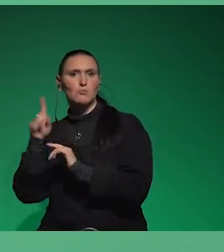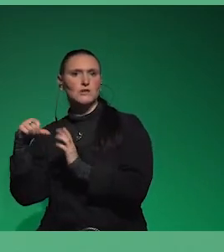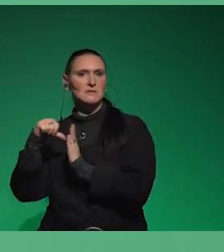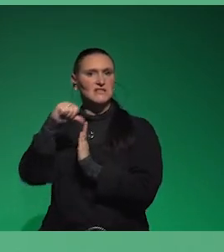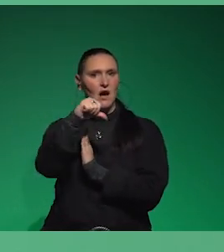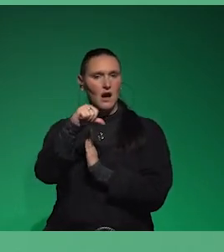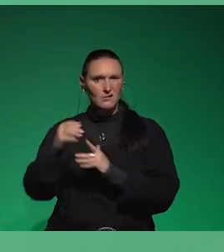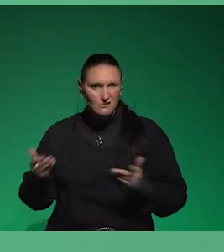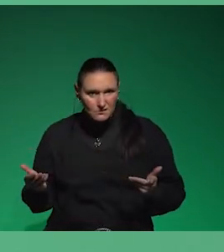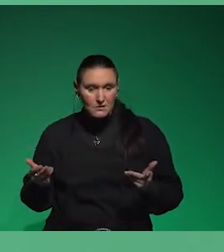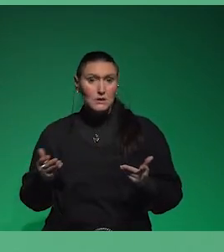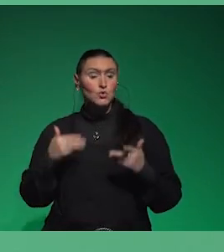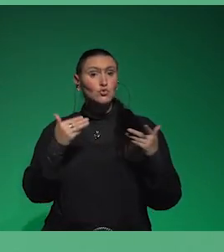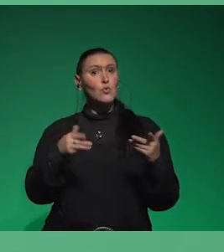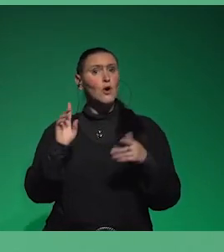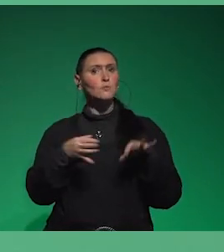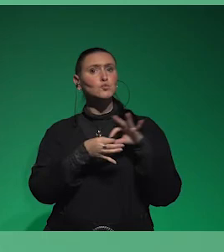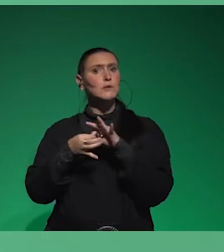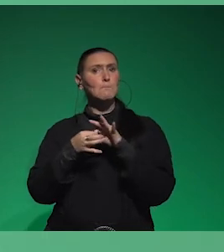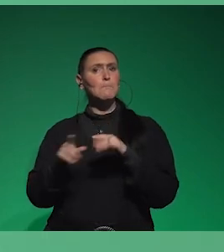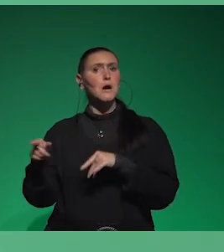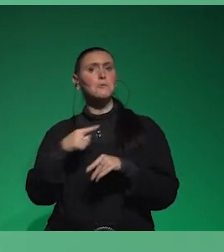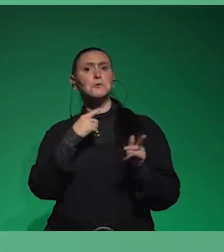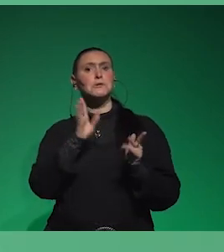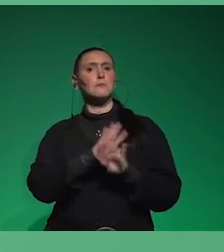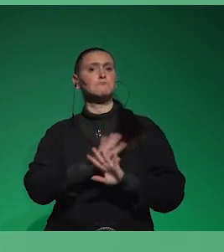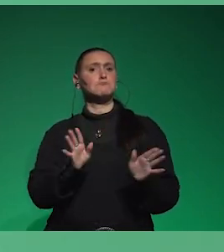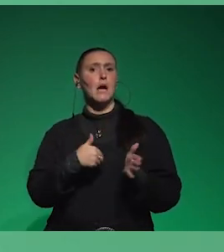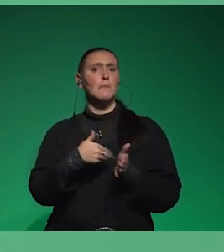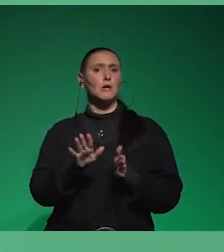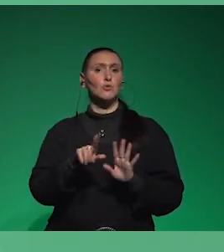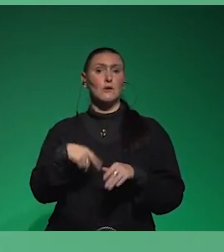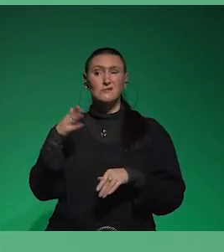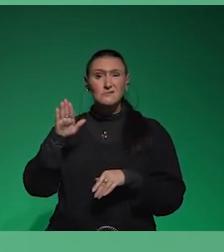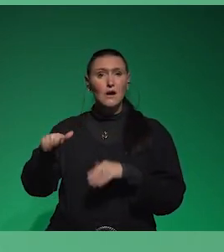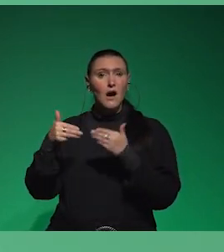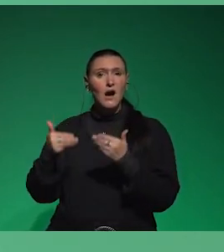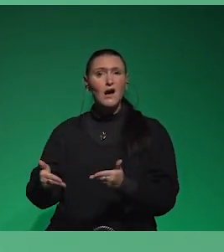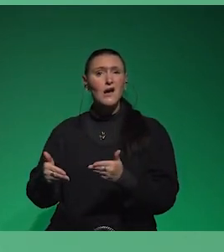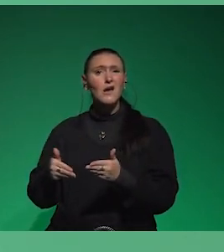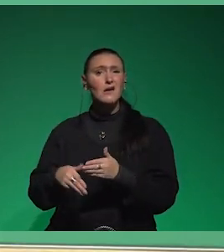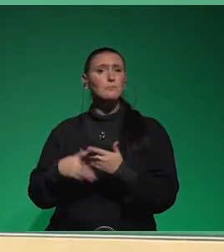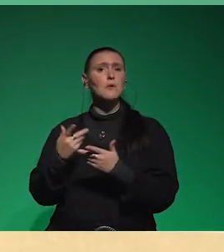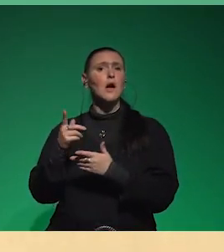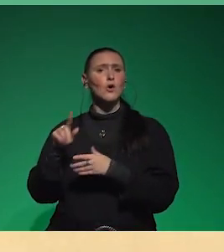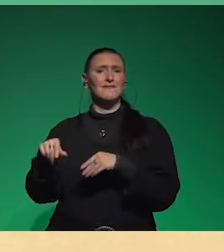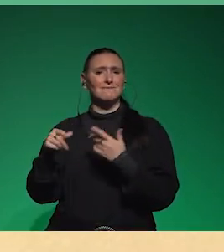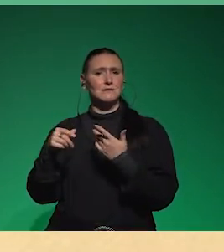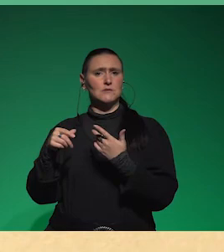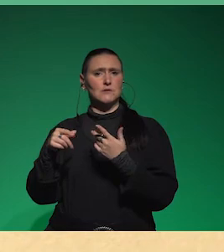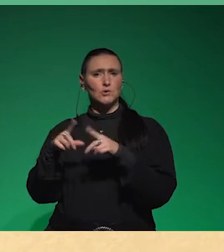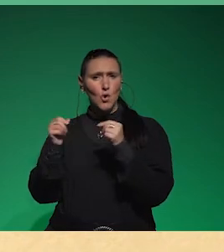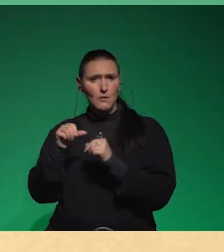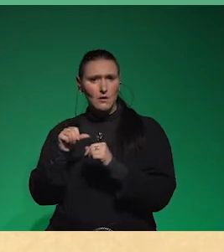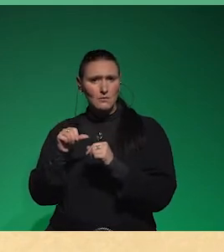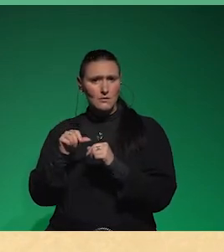that's also why when we started to talk to farmers about the option of intercropping or having native trees in